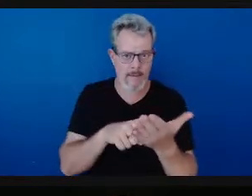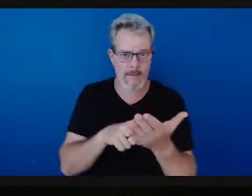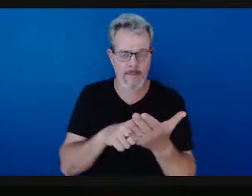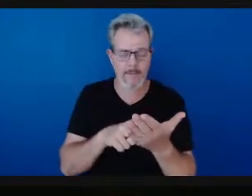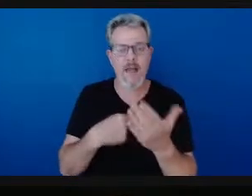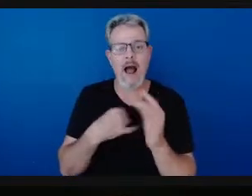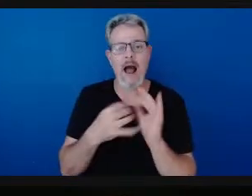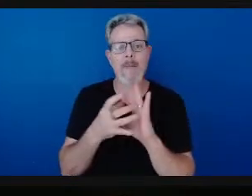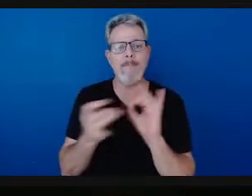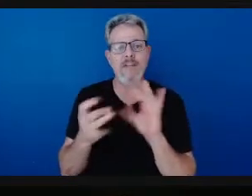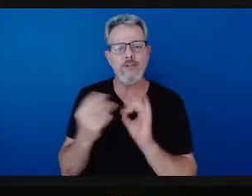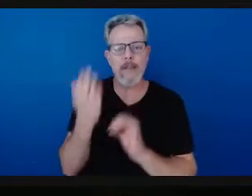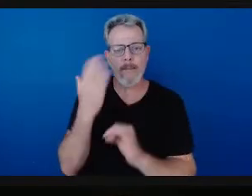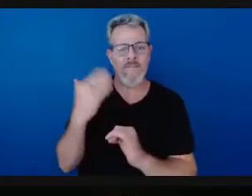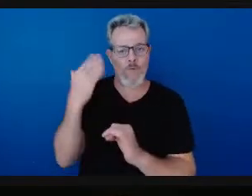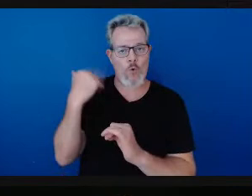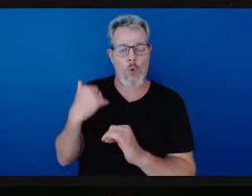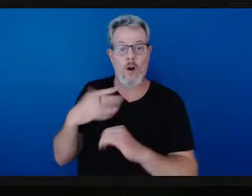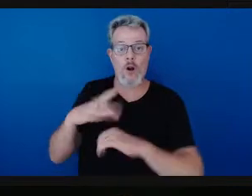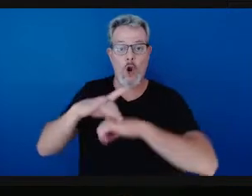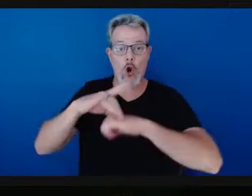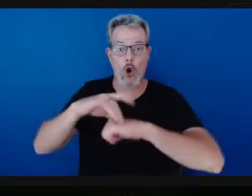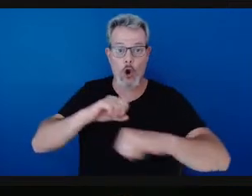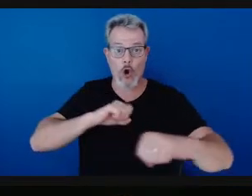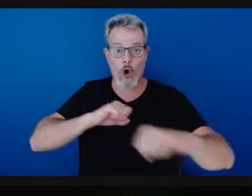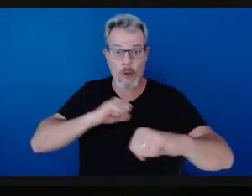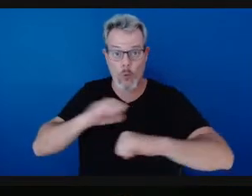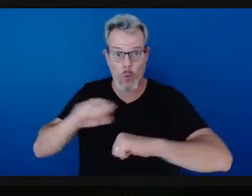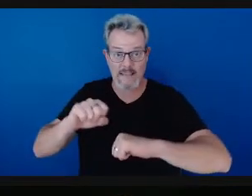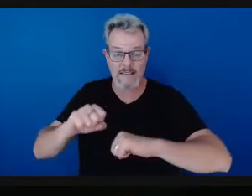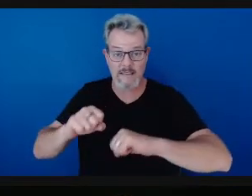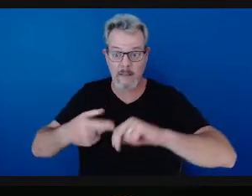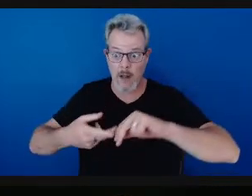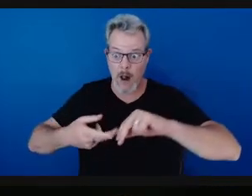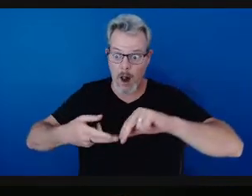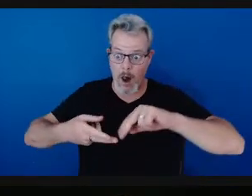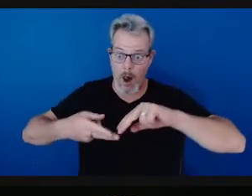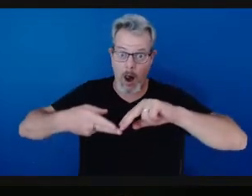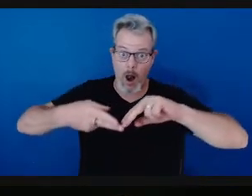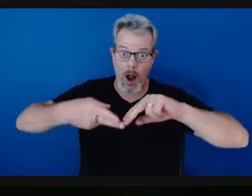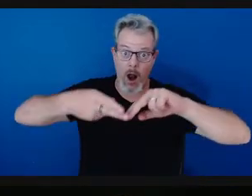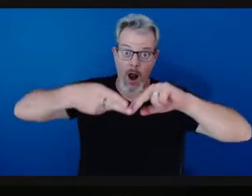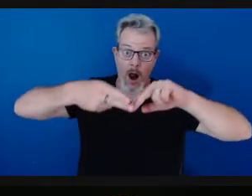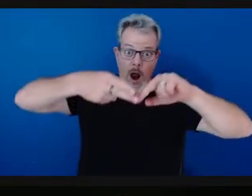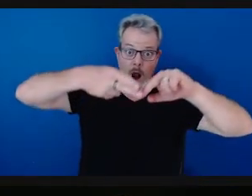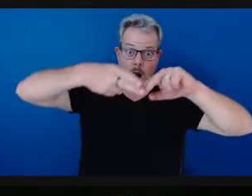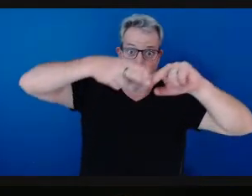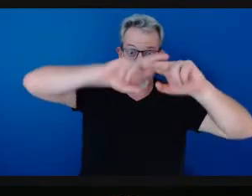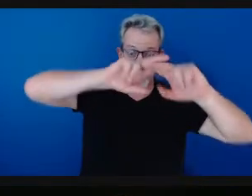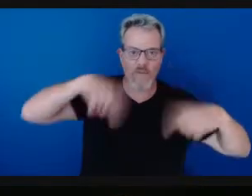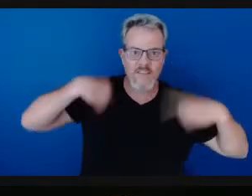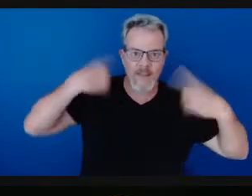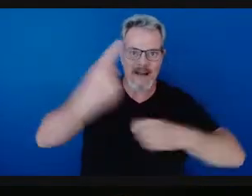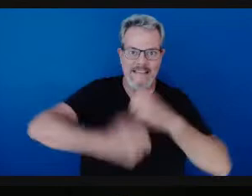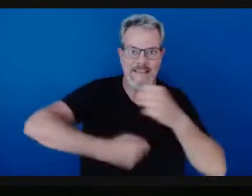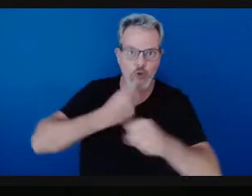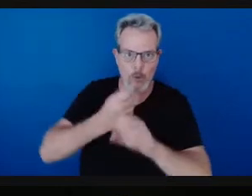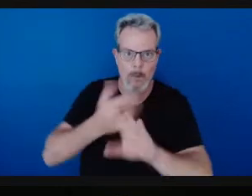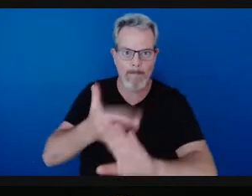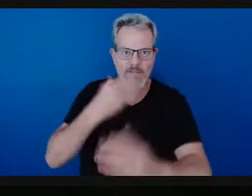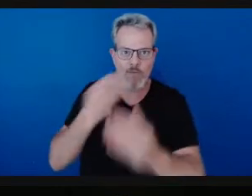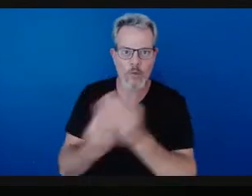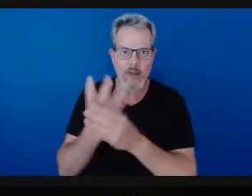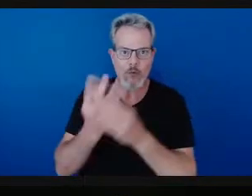mentioned previously was the earthquakes. How the earthquakes have built to higher and higher levels prior to each eruption over the last year here. So it does seem like the